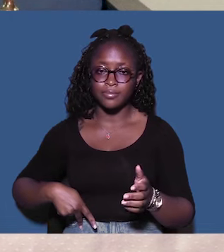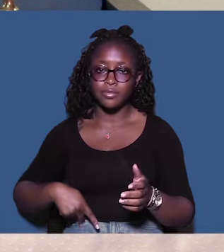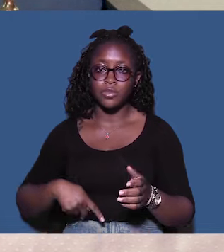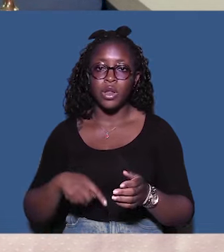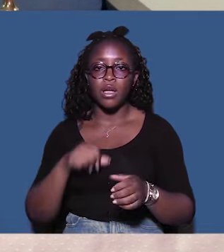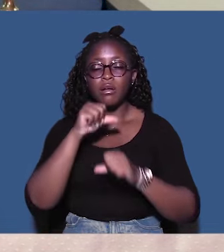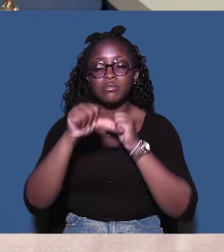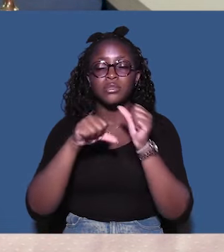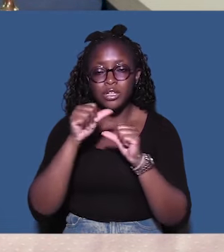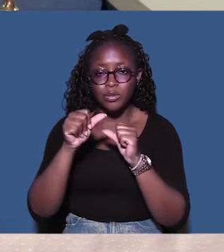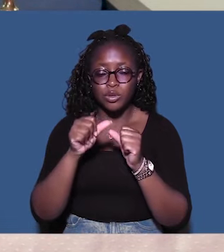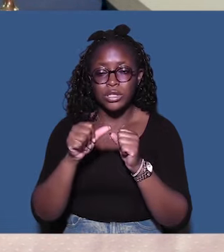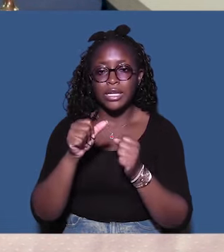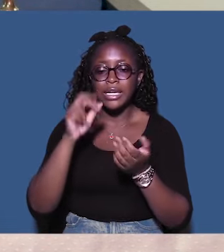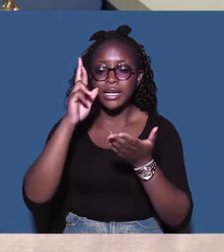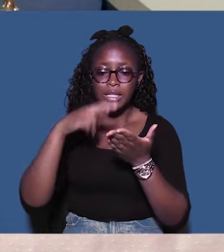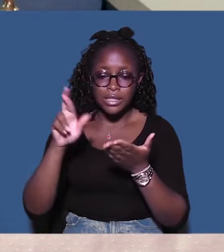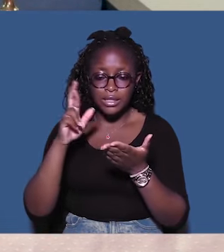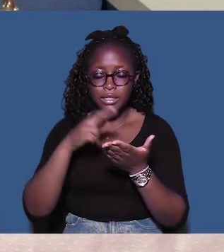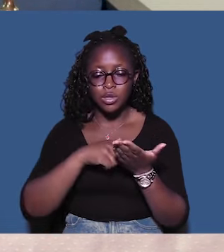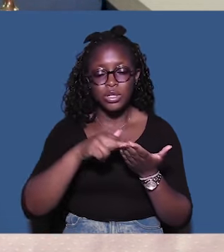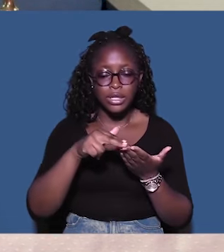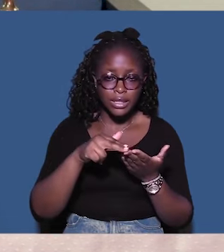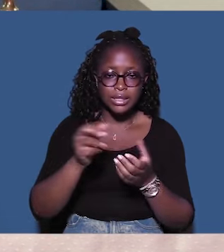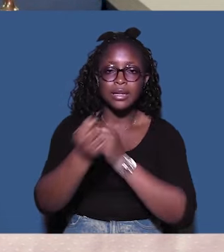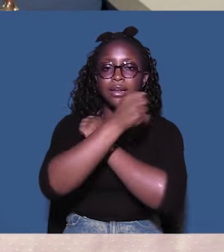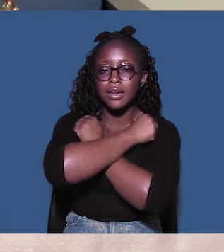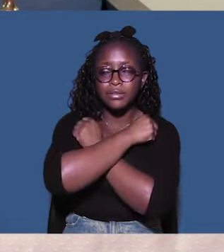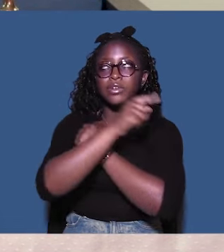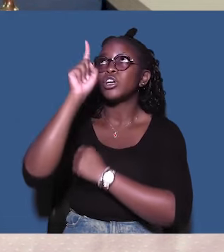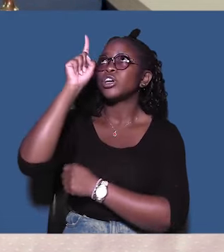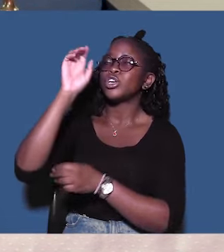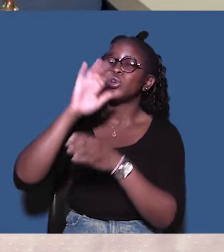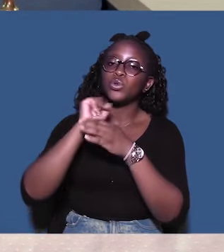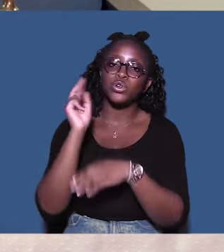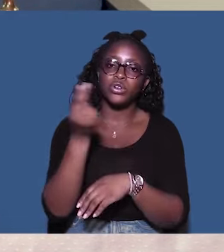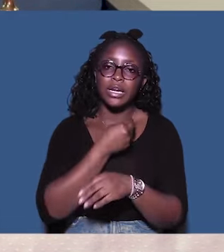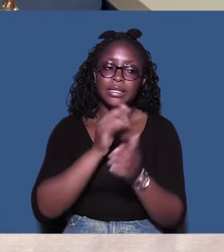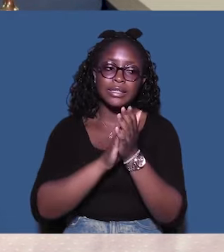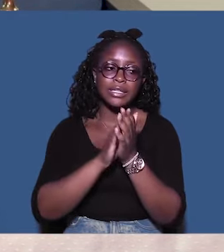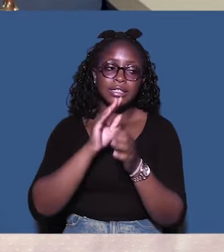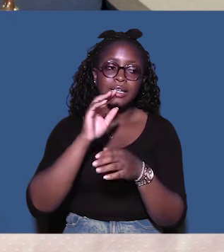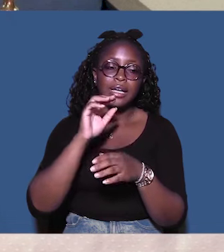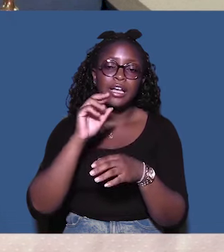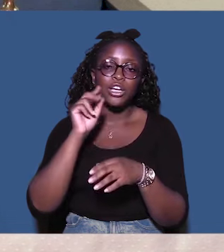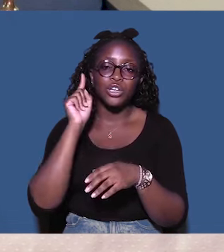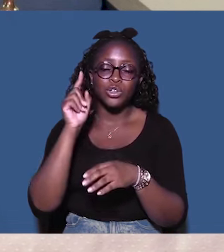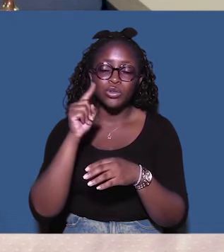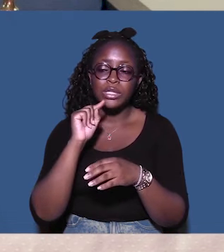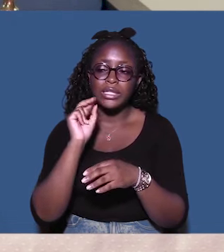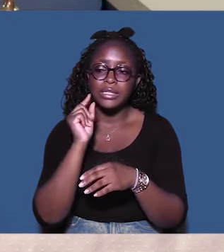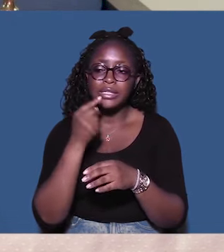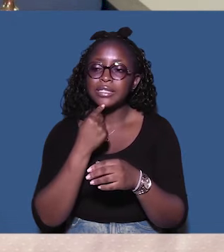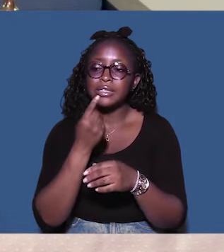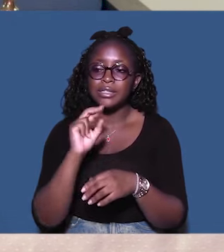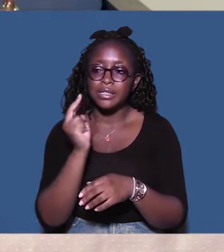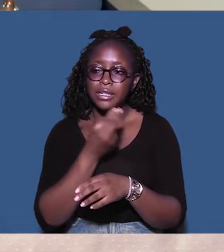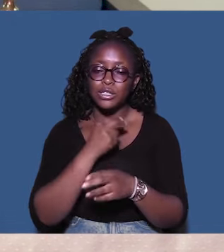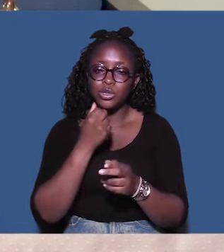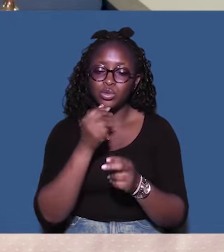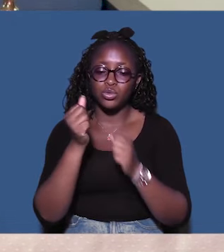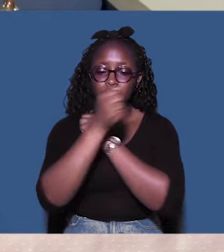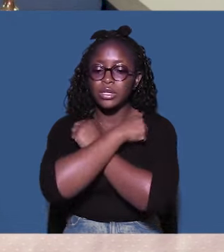about love. You have loved us and you have called us to love one another. Lord, would you help us to choose to